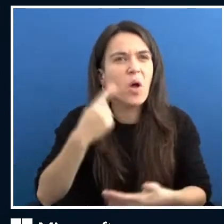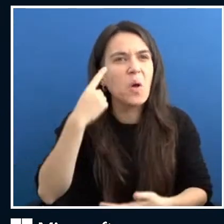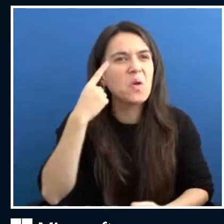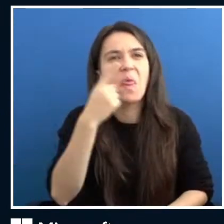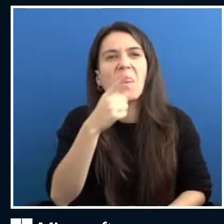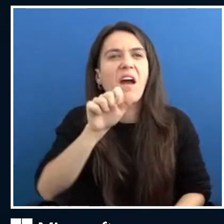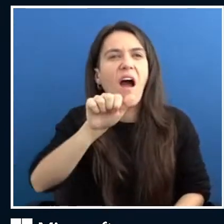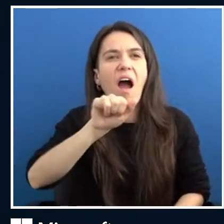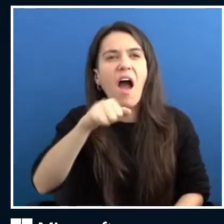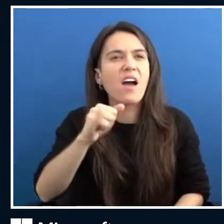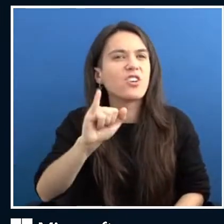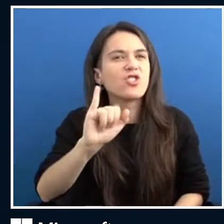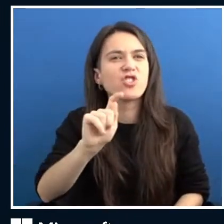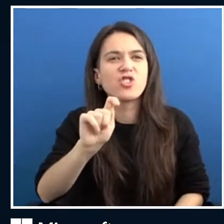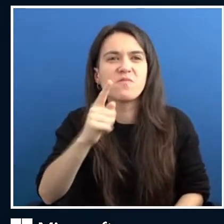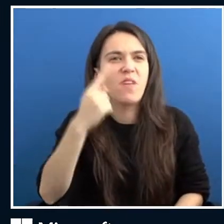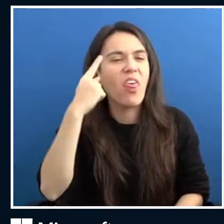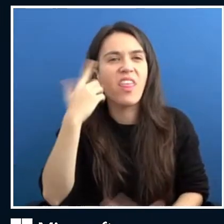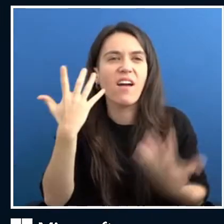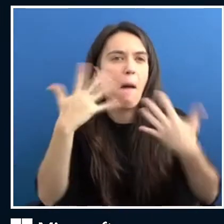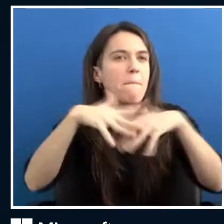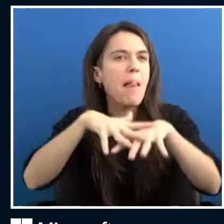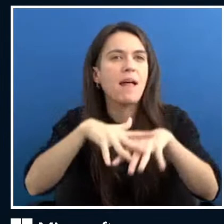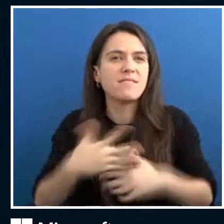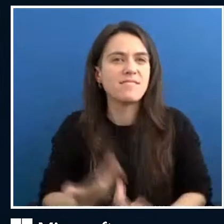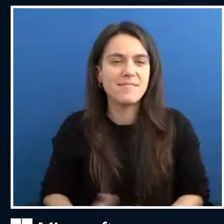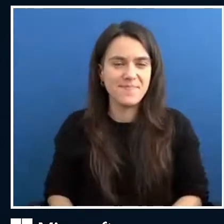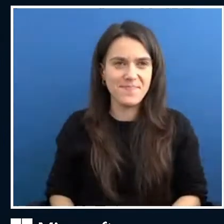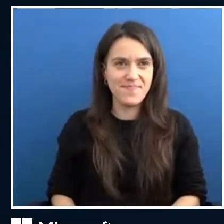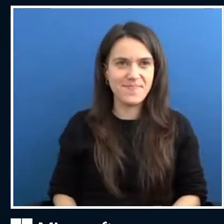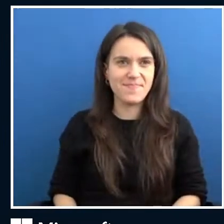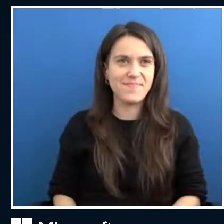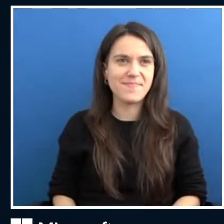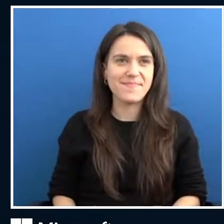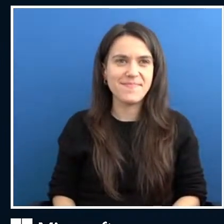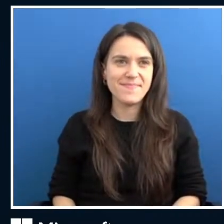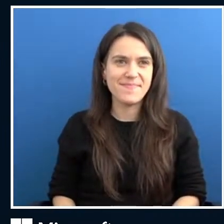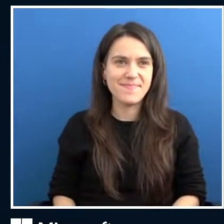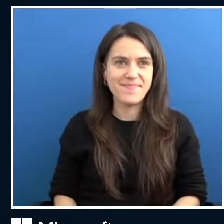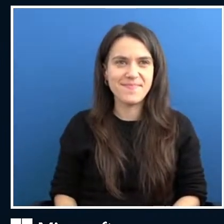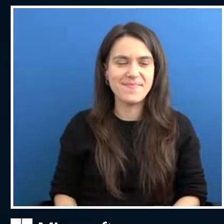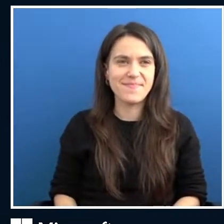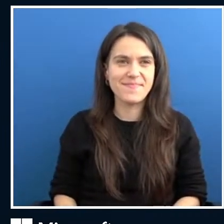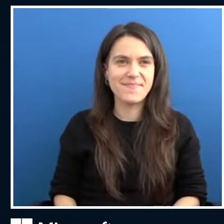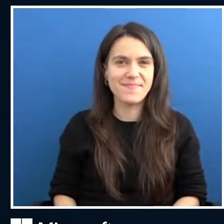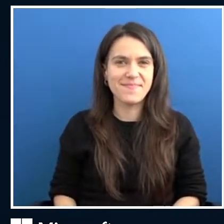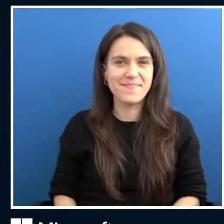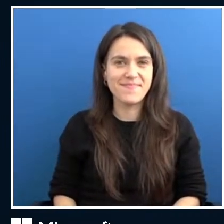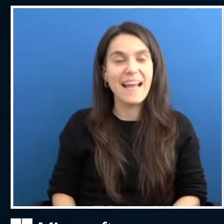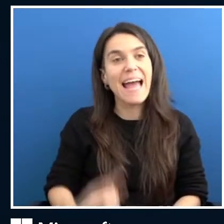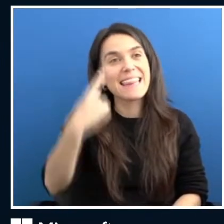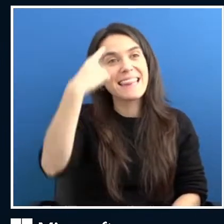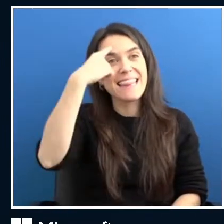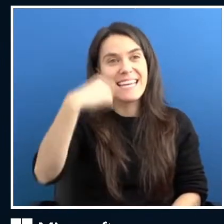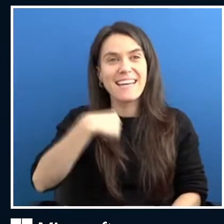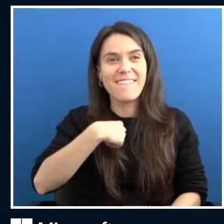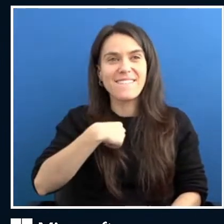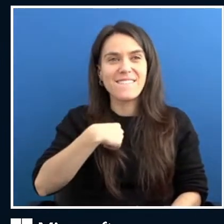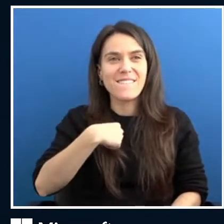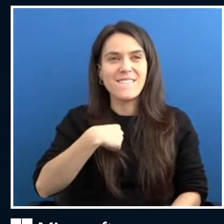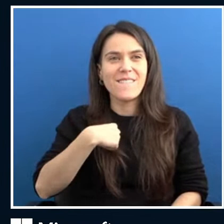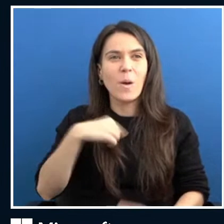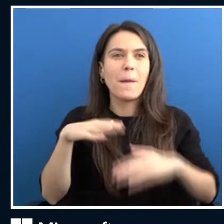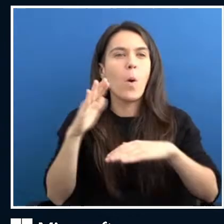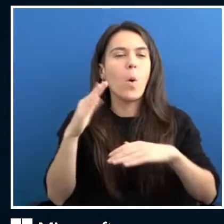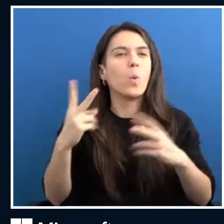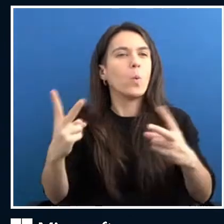this learning approach? Yeah, so I think that for me, the most important thing, because like I said, we are a very unique course, we're a